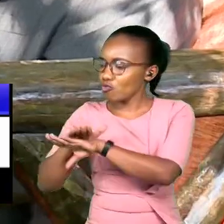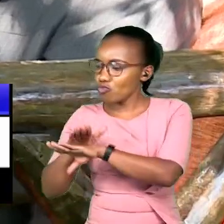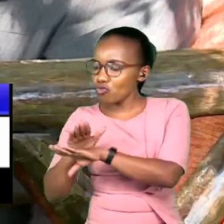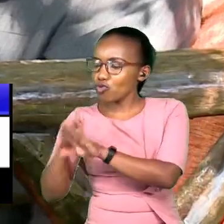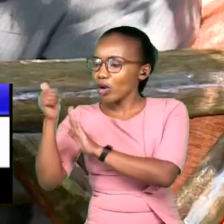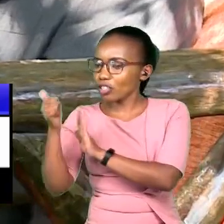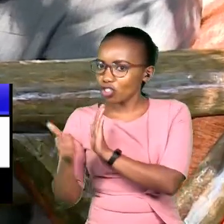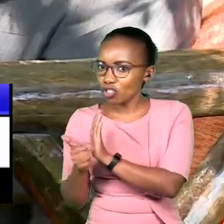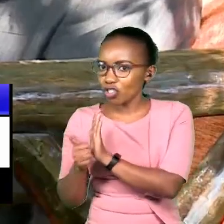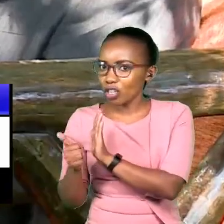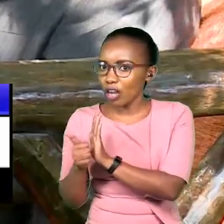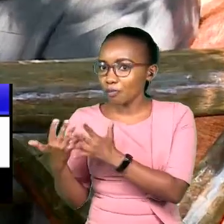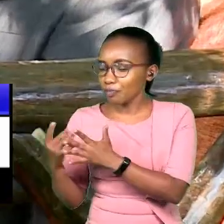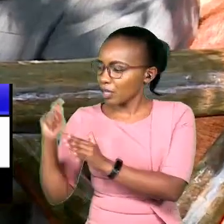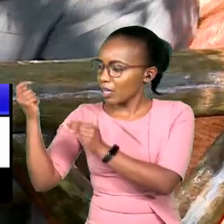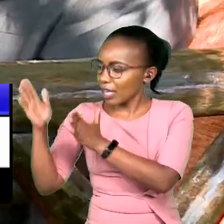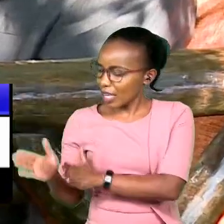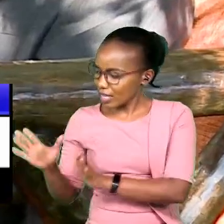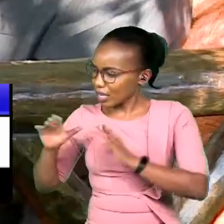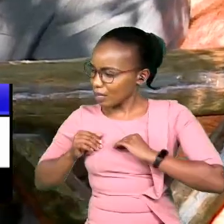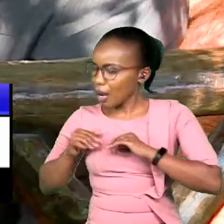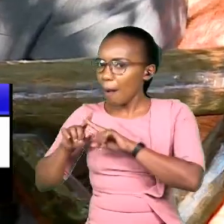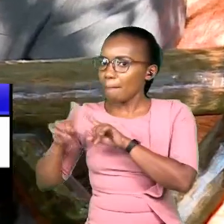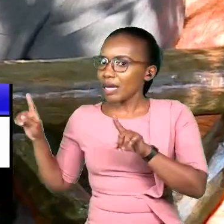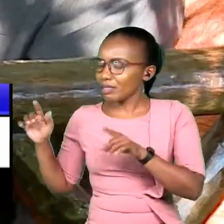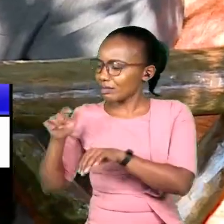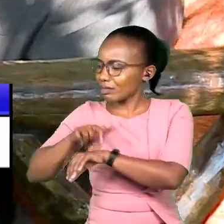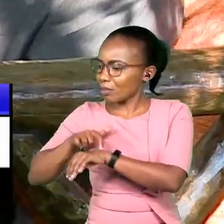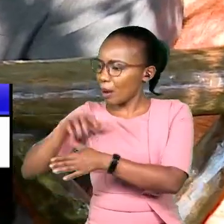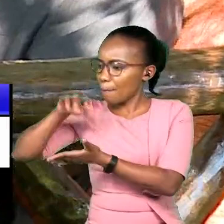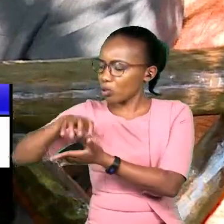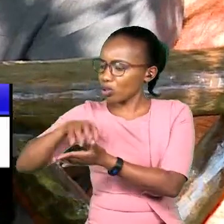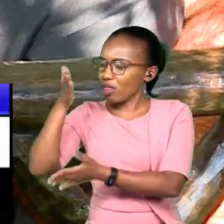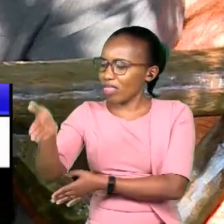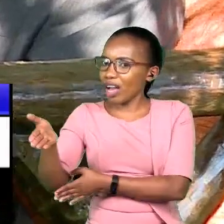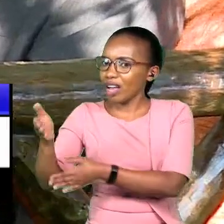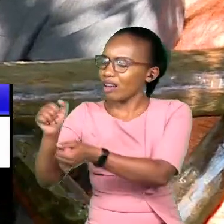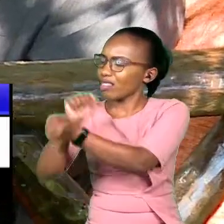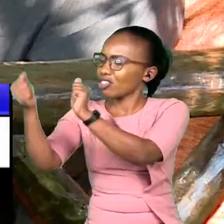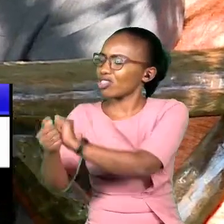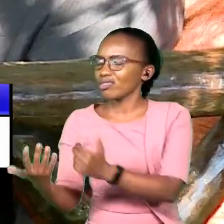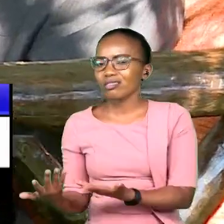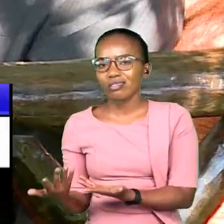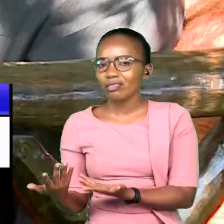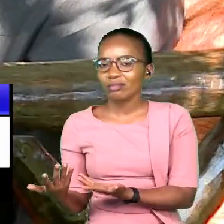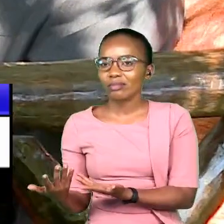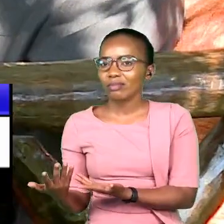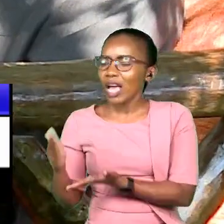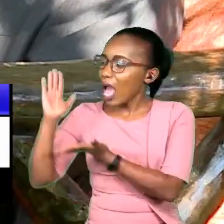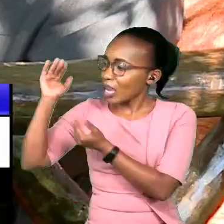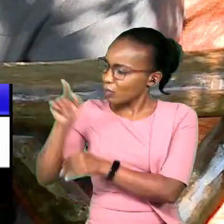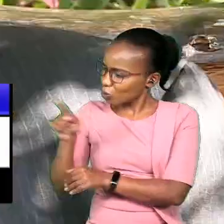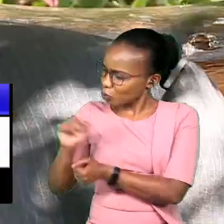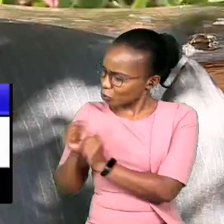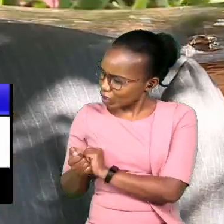good agenda that Kenyans bought. But once they got into those positions, they changed. Yeah. Are we expecting you to